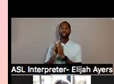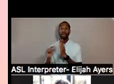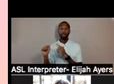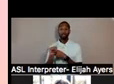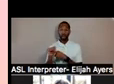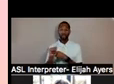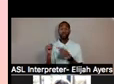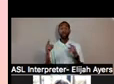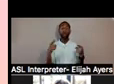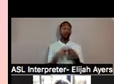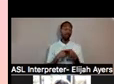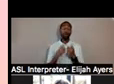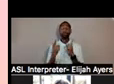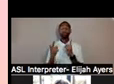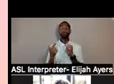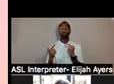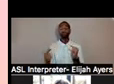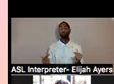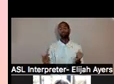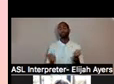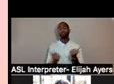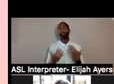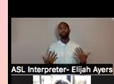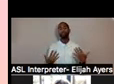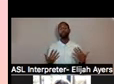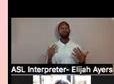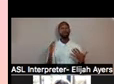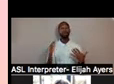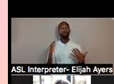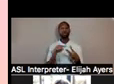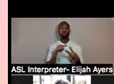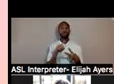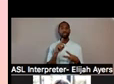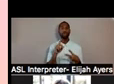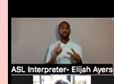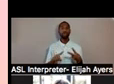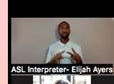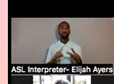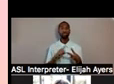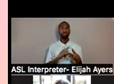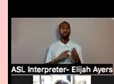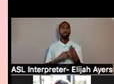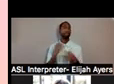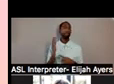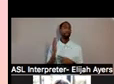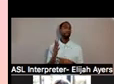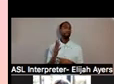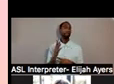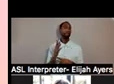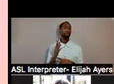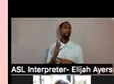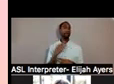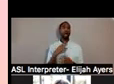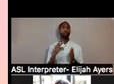into conflict, into everything. So these questions will take about 5 minutes with these right now. I'll read them